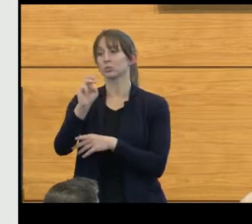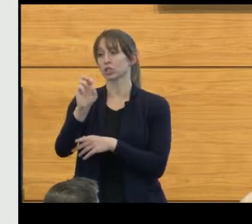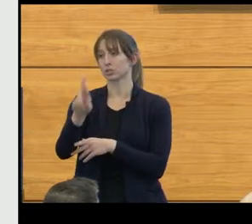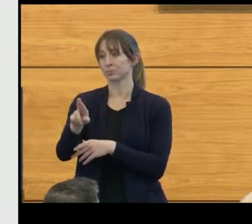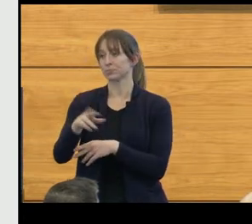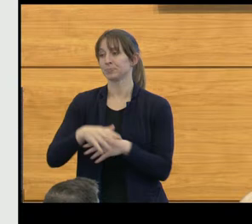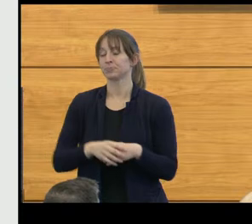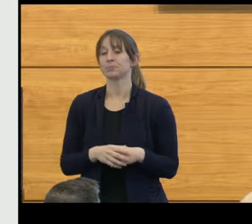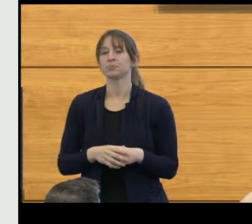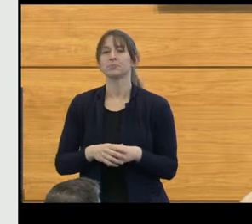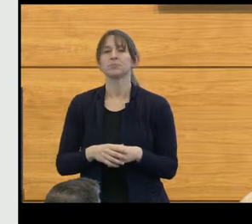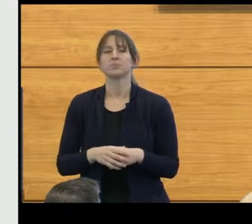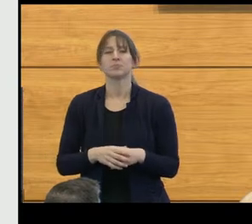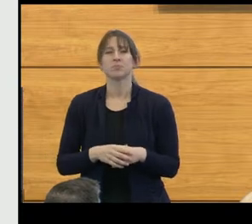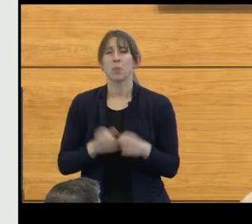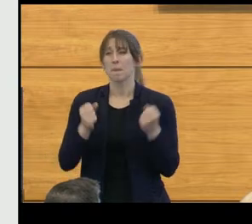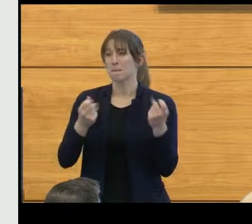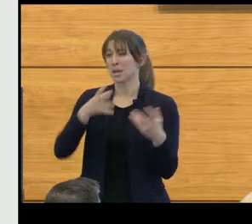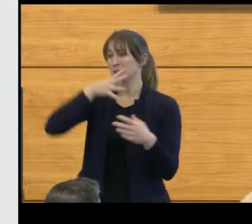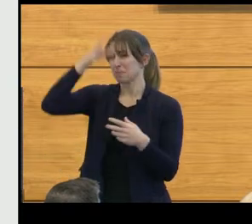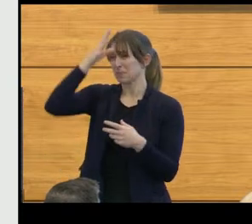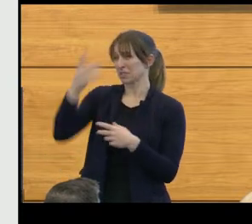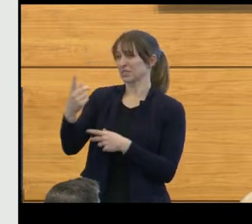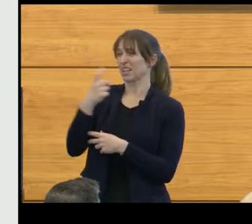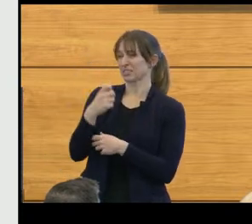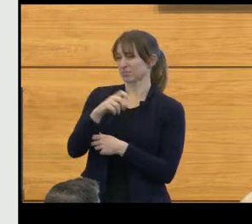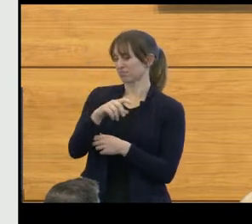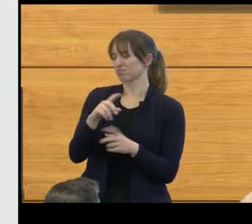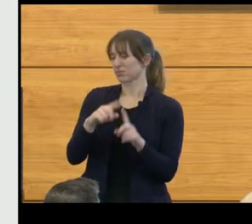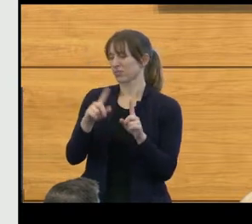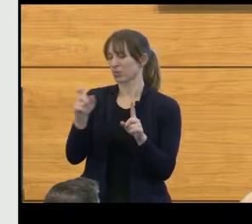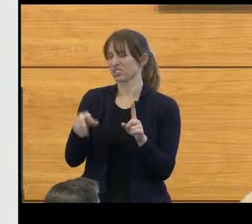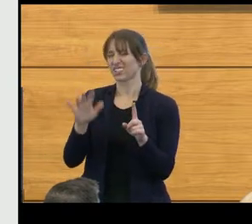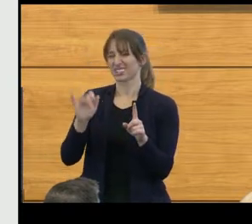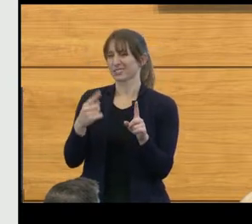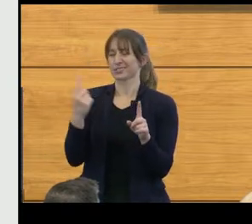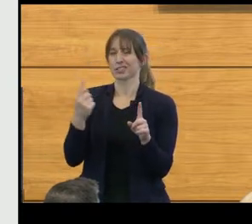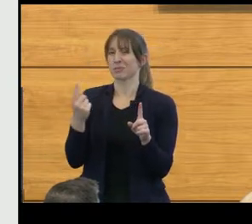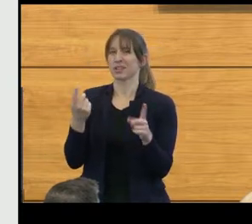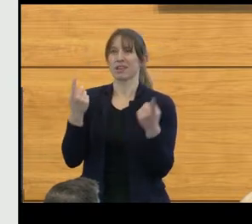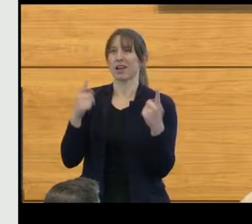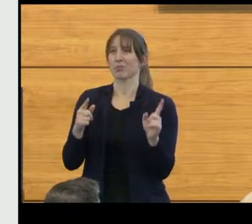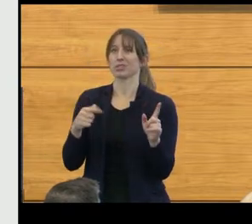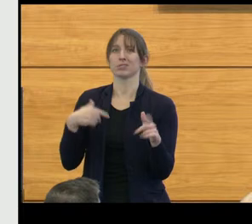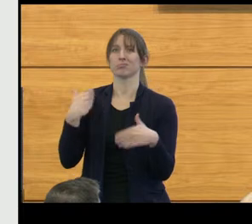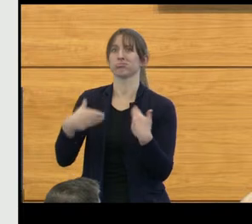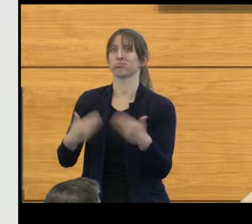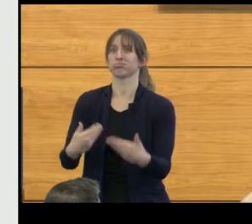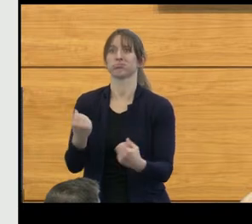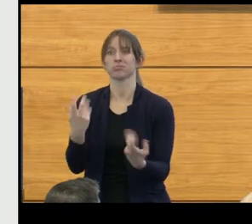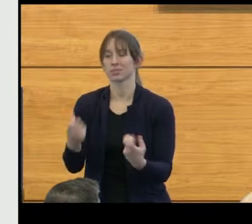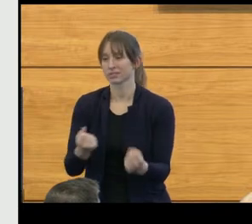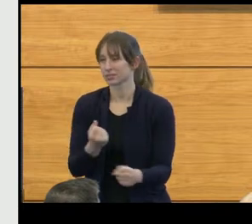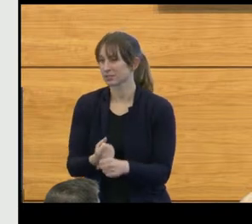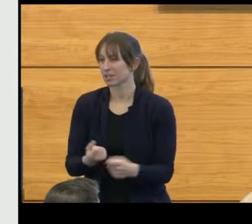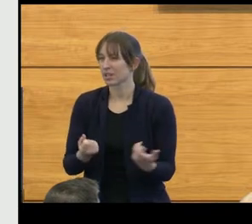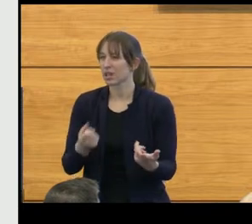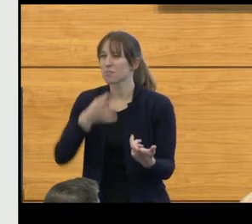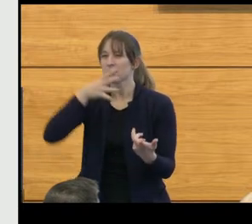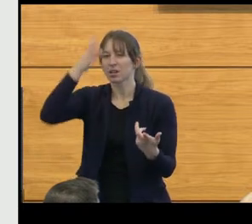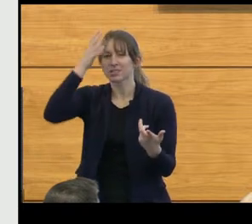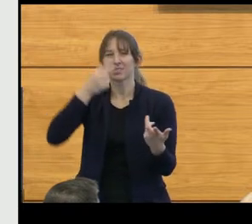The question that many parents have asked, and this is something that goes on over many years, is why is a